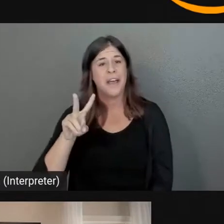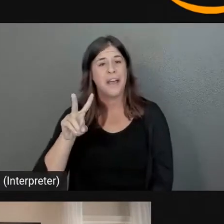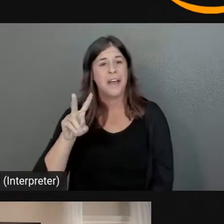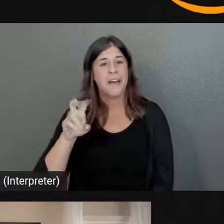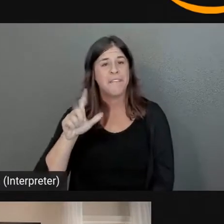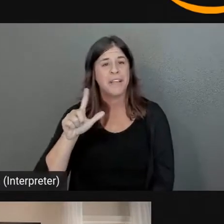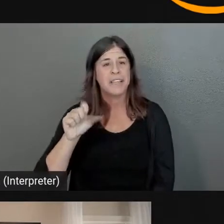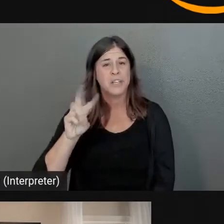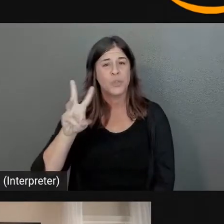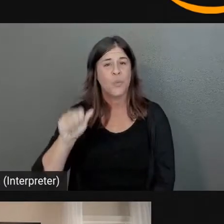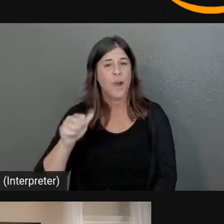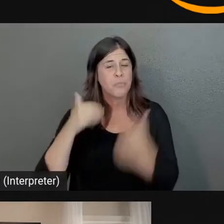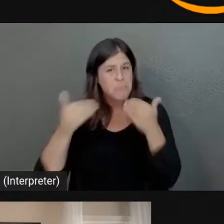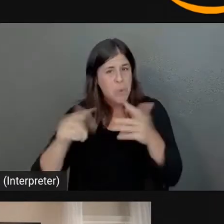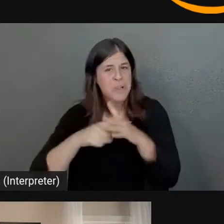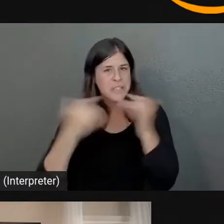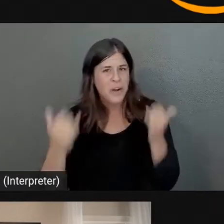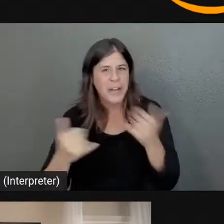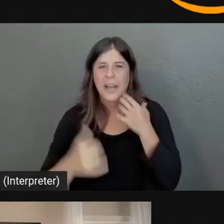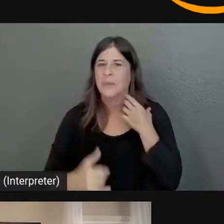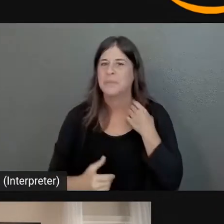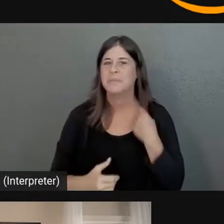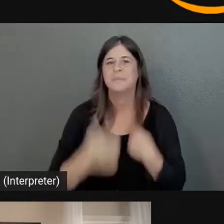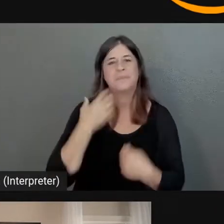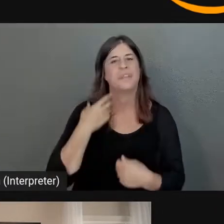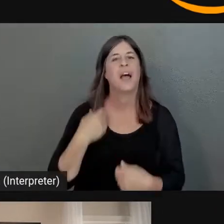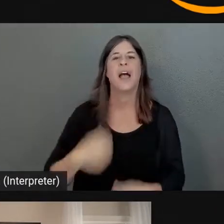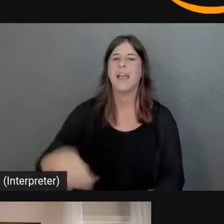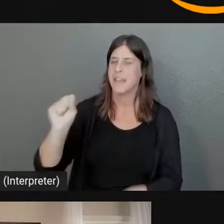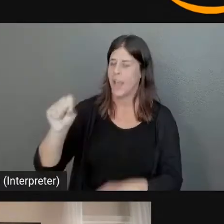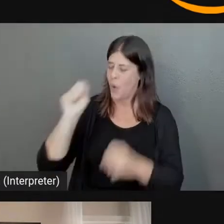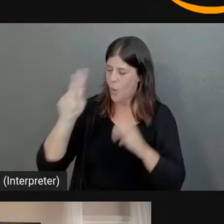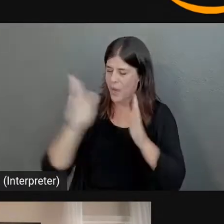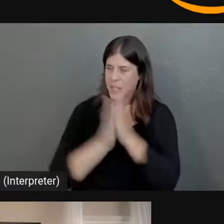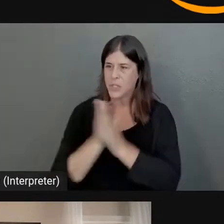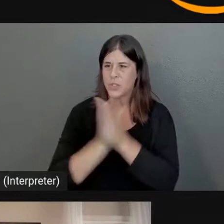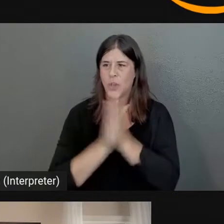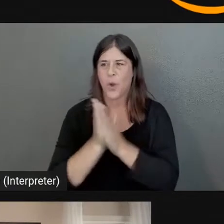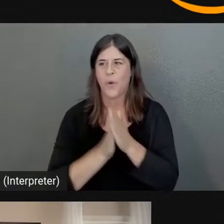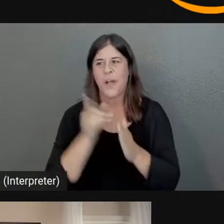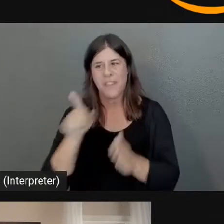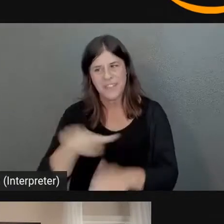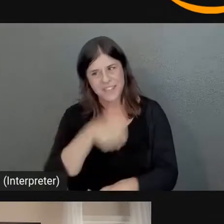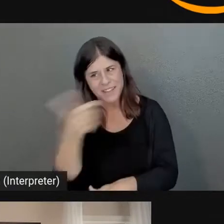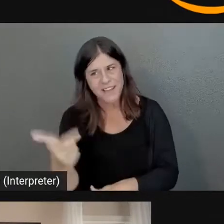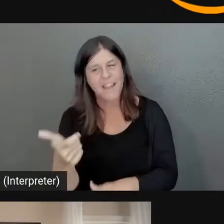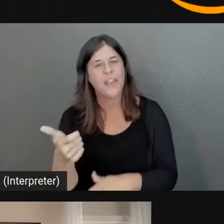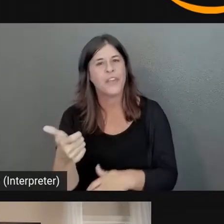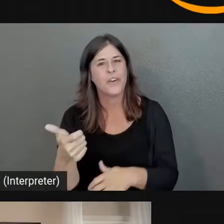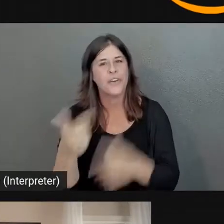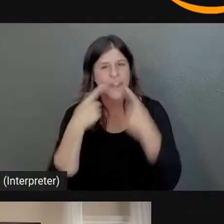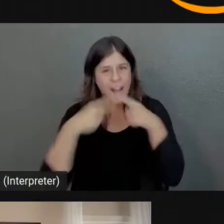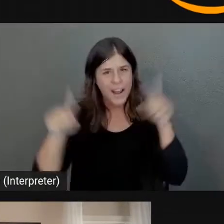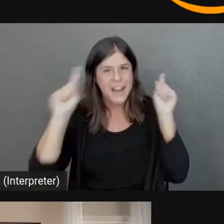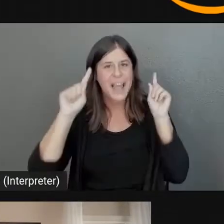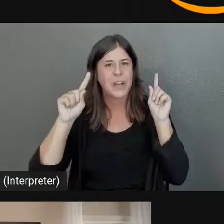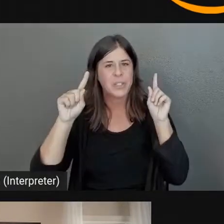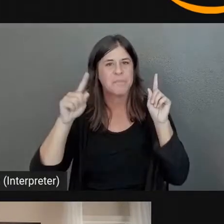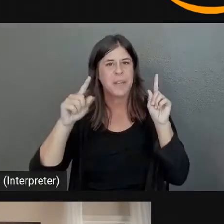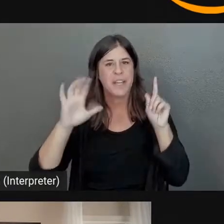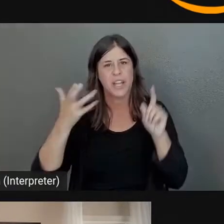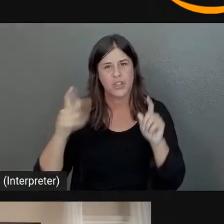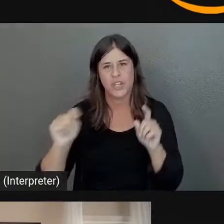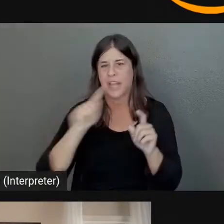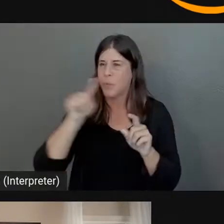here and get us started? Yeah, okay, so this is another announcement and chat that we actually are really